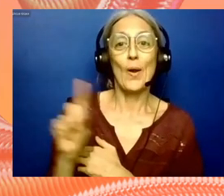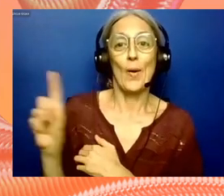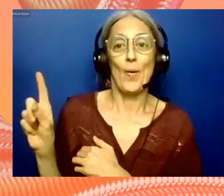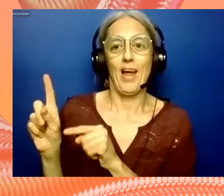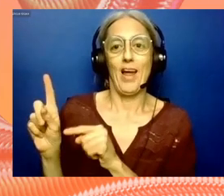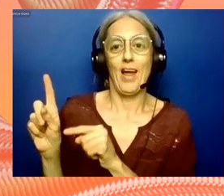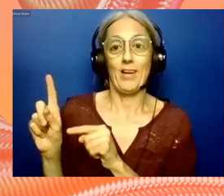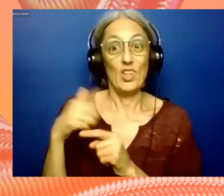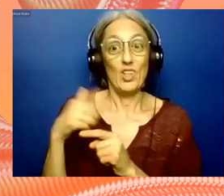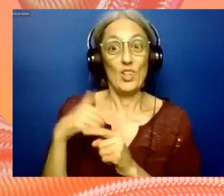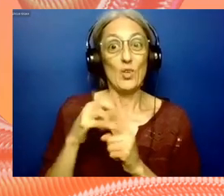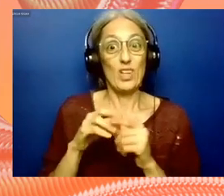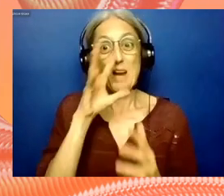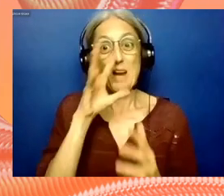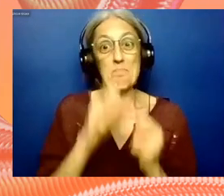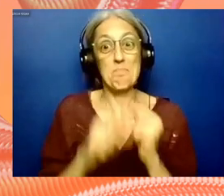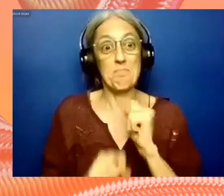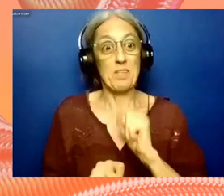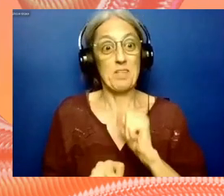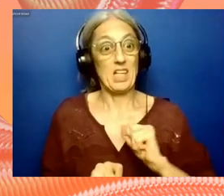I'm like, where's my wand? Okay.